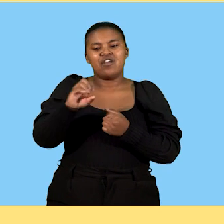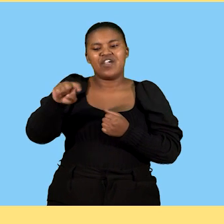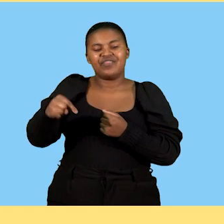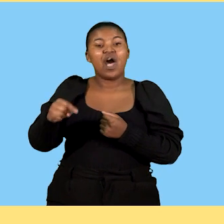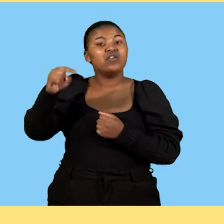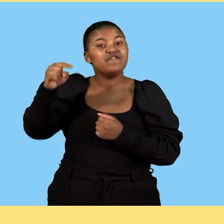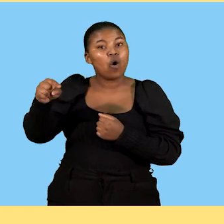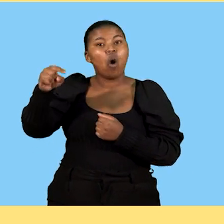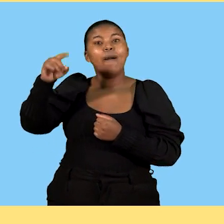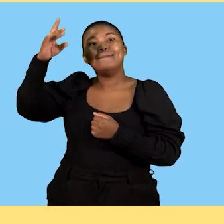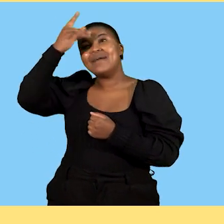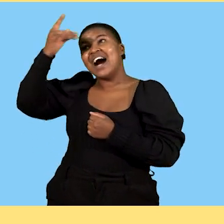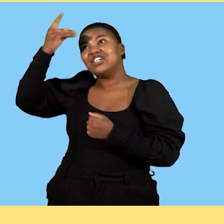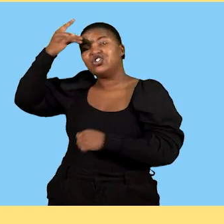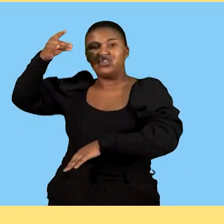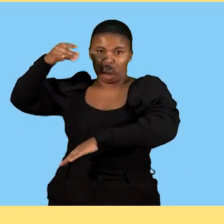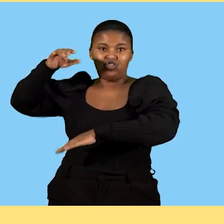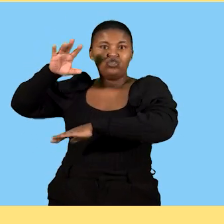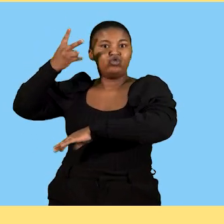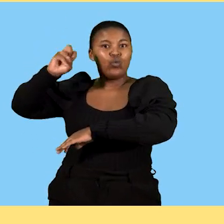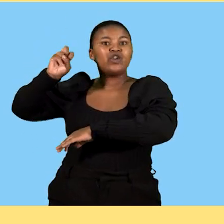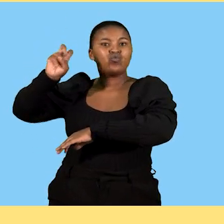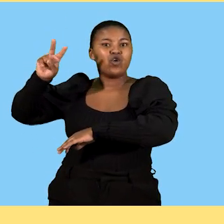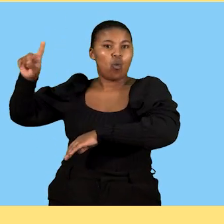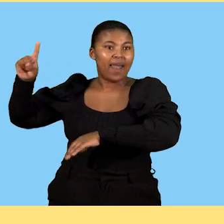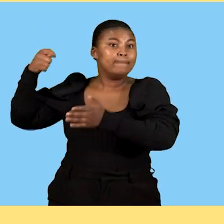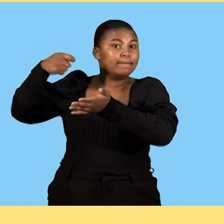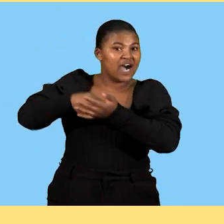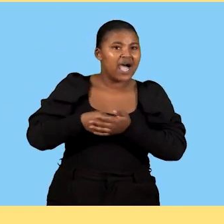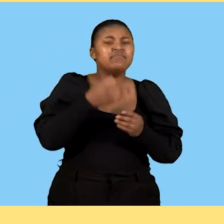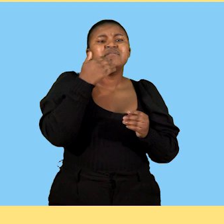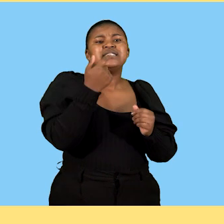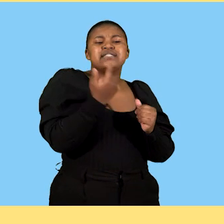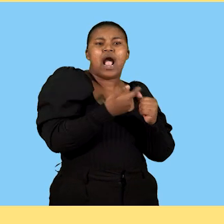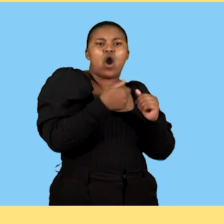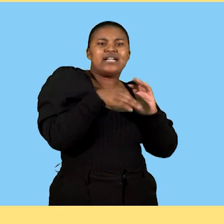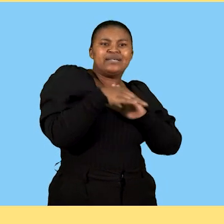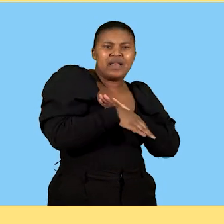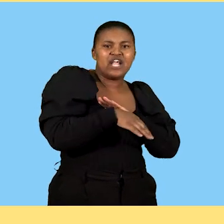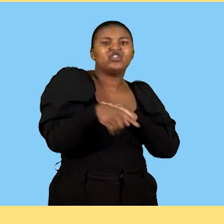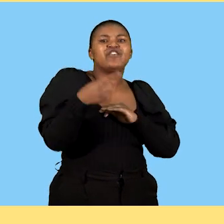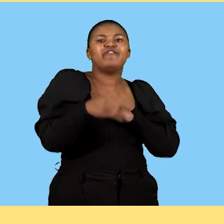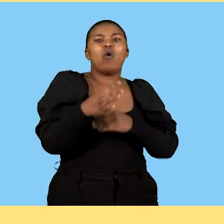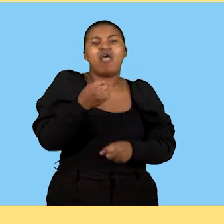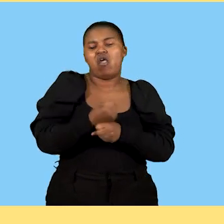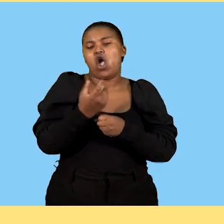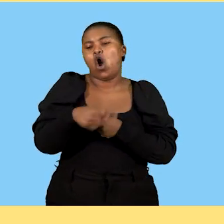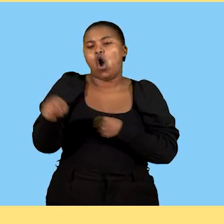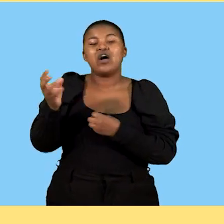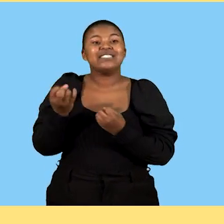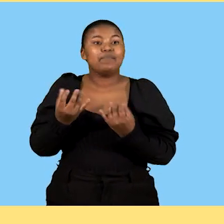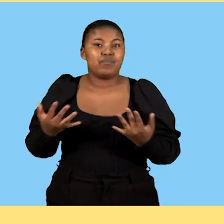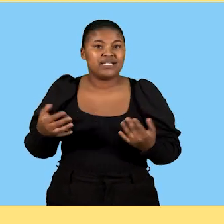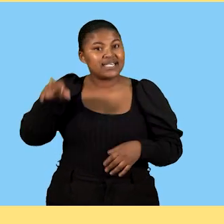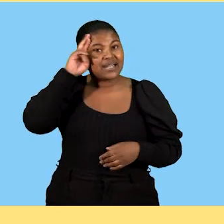calculate depreciation on 28 February at 20% per annum on cost. So it is important to note that